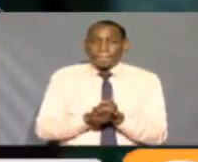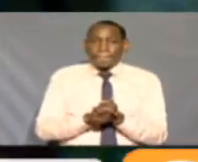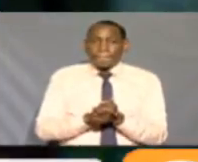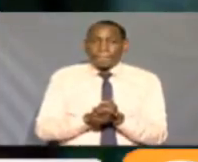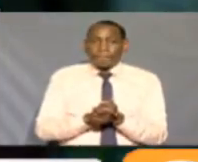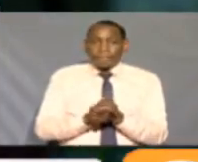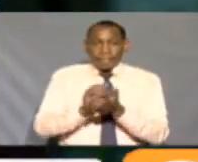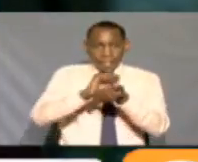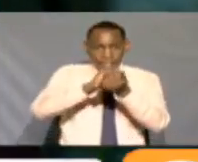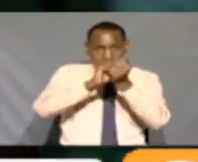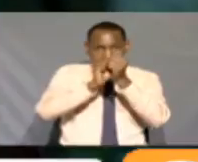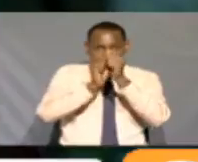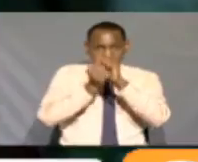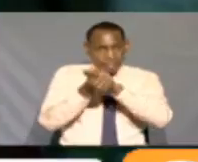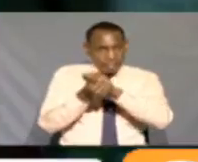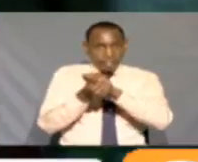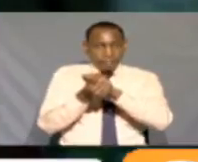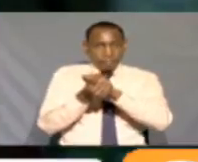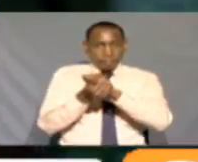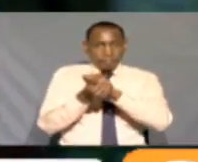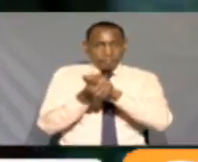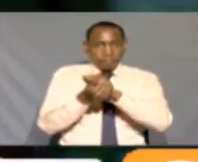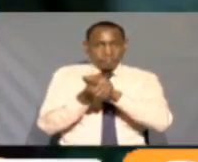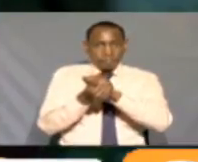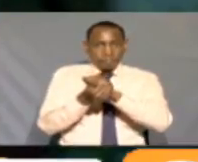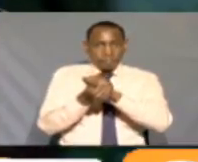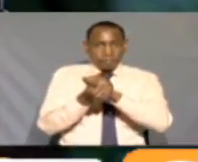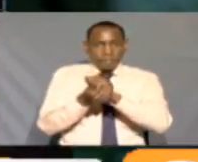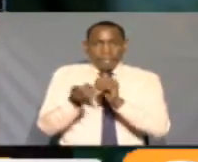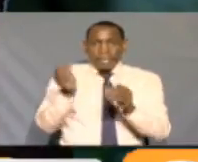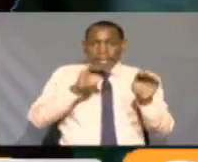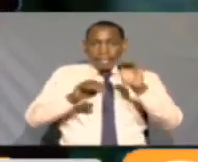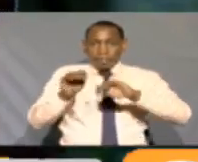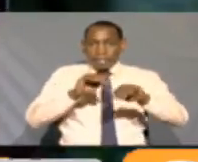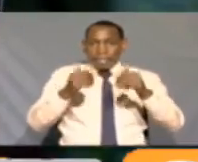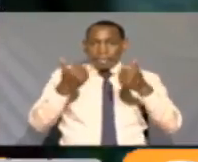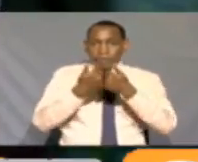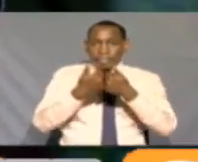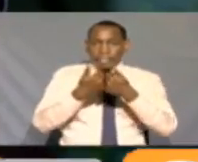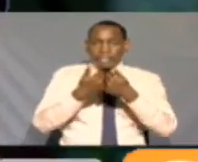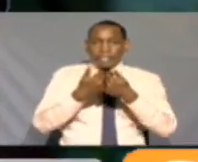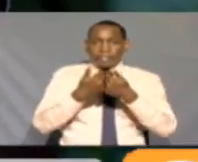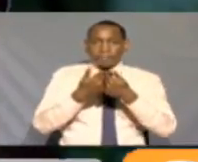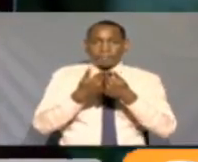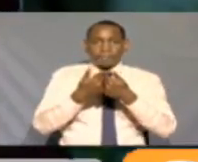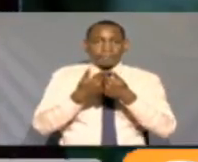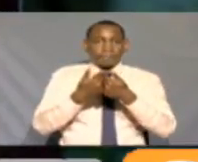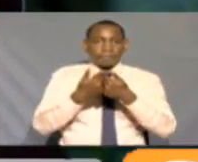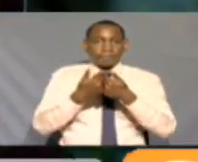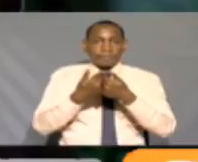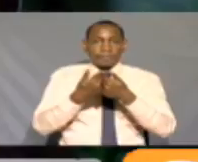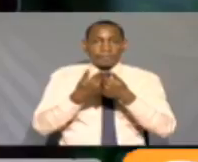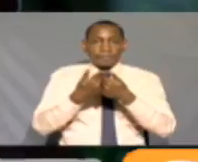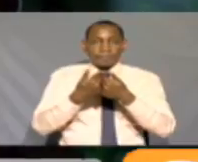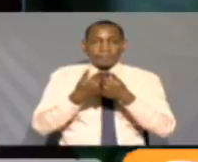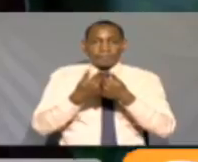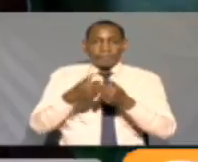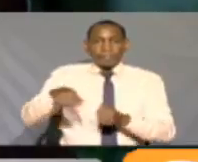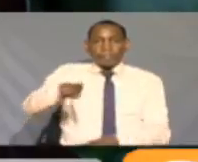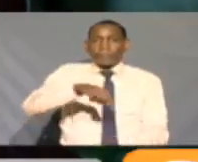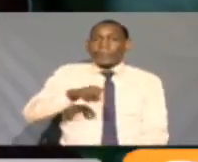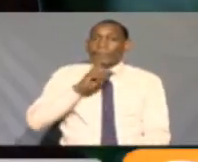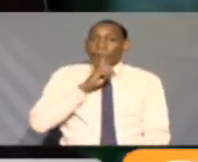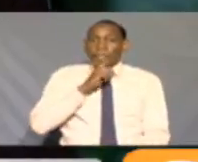This was amended in the heat of the election dispute, and it has not been changed. We are quiet, we